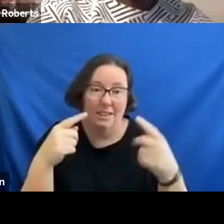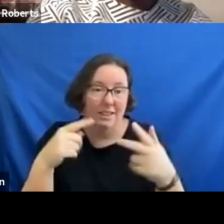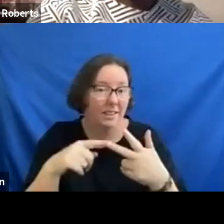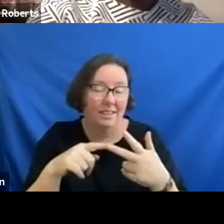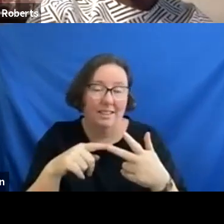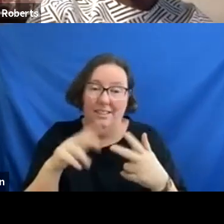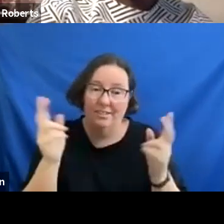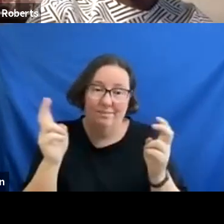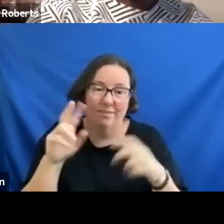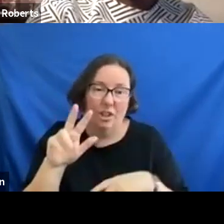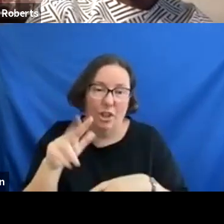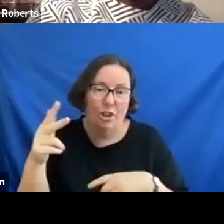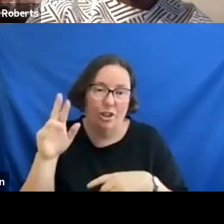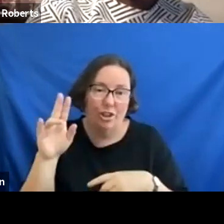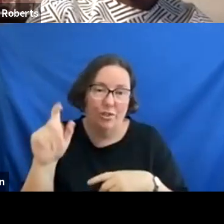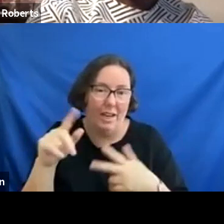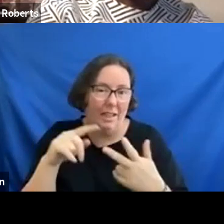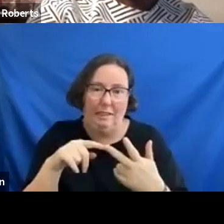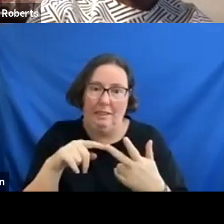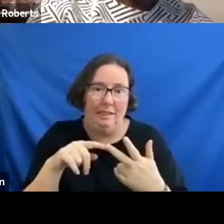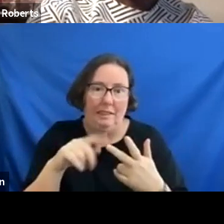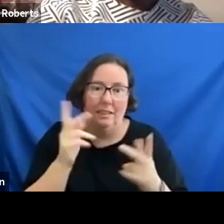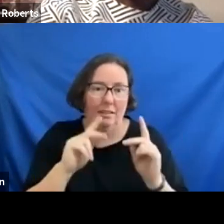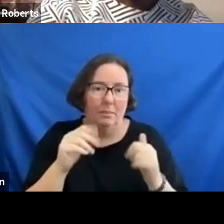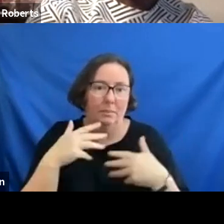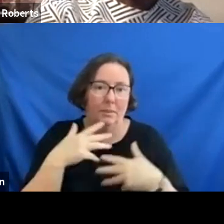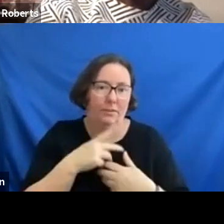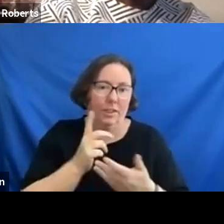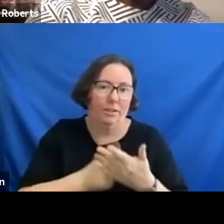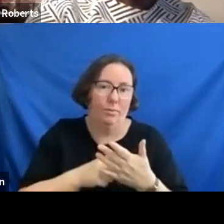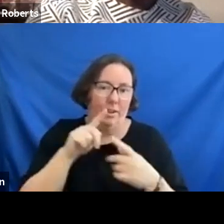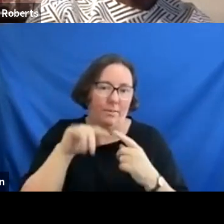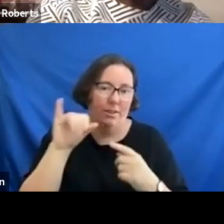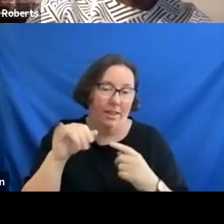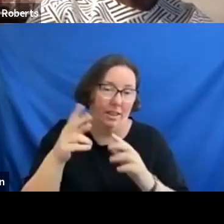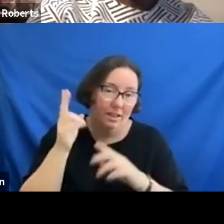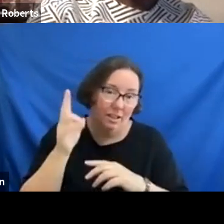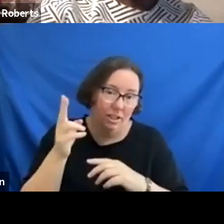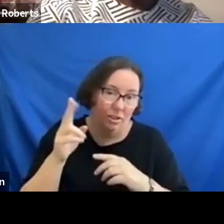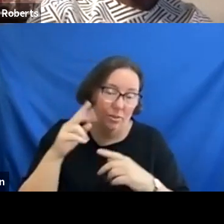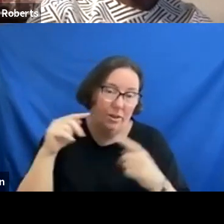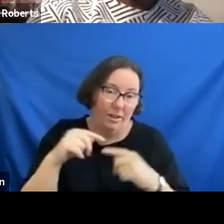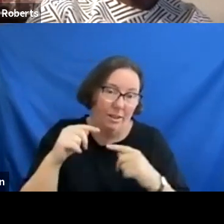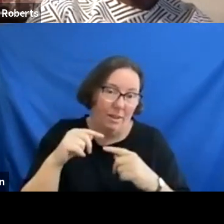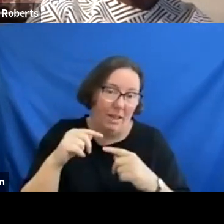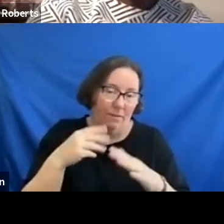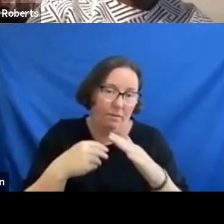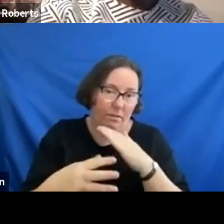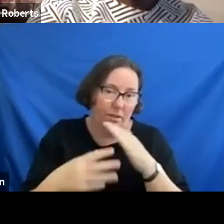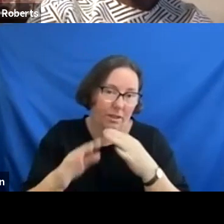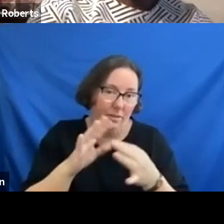The emotional and social and historically painful third rail.